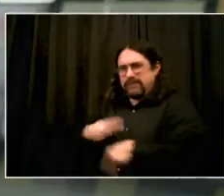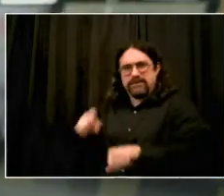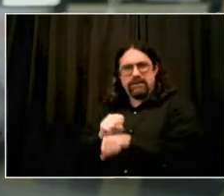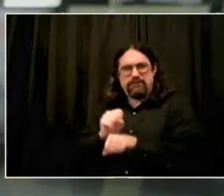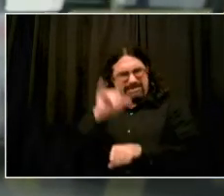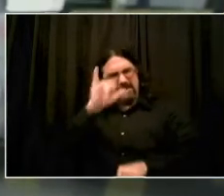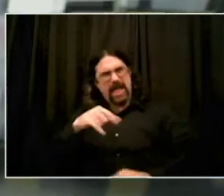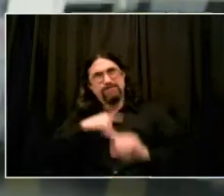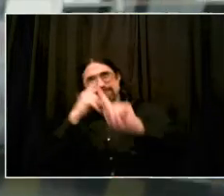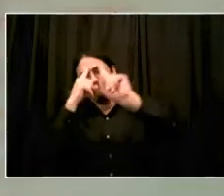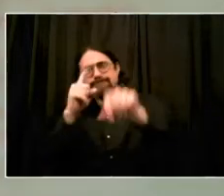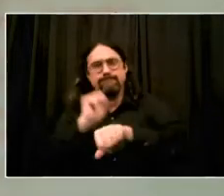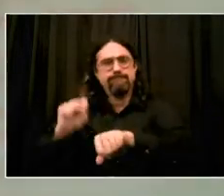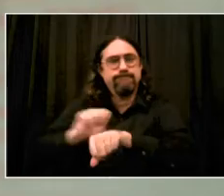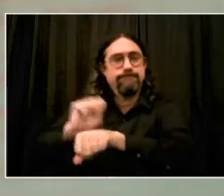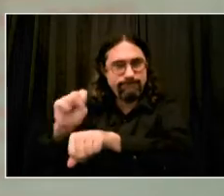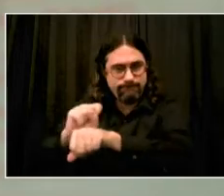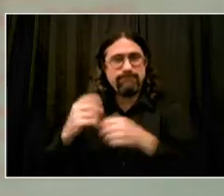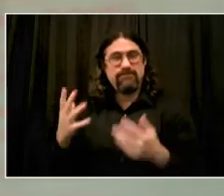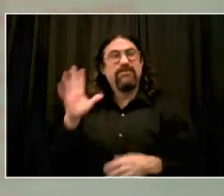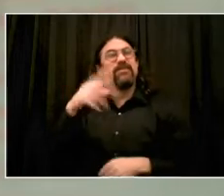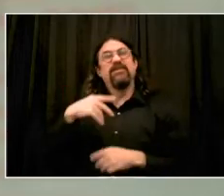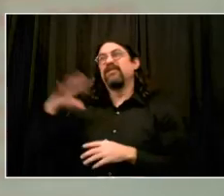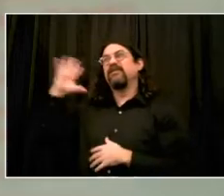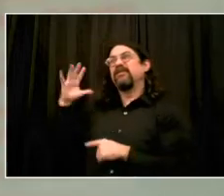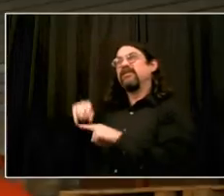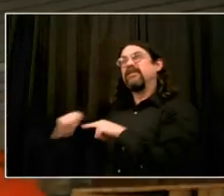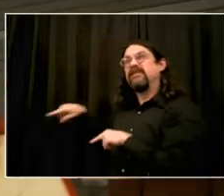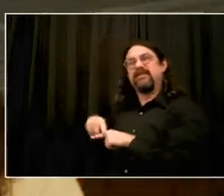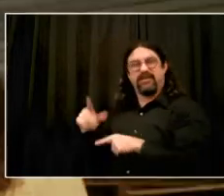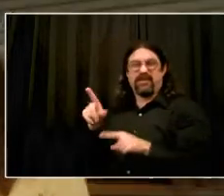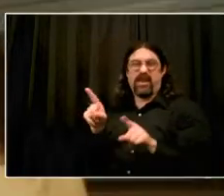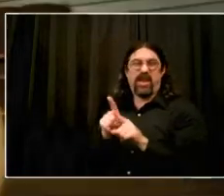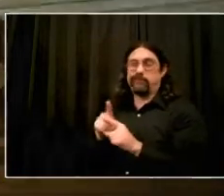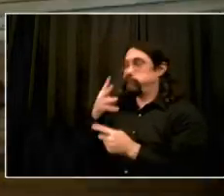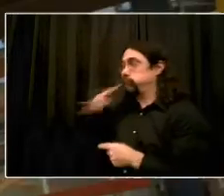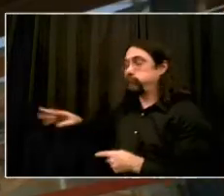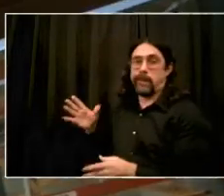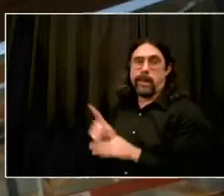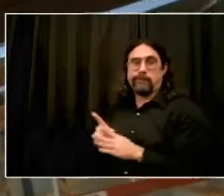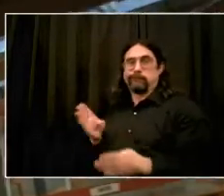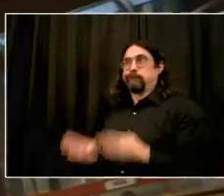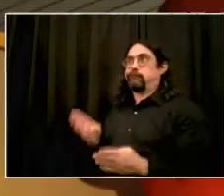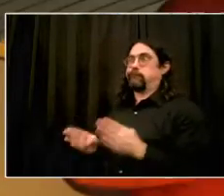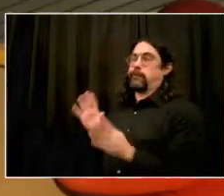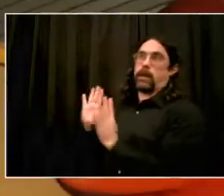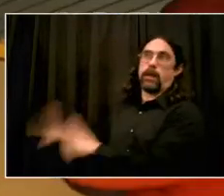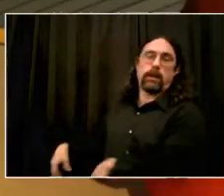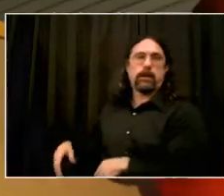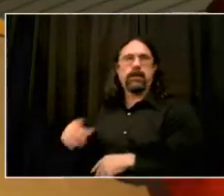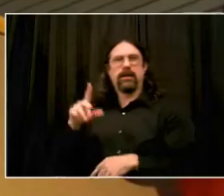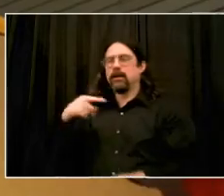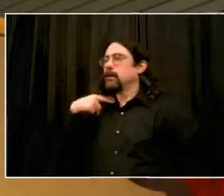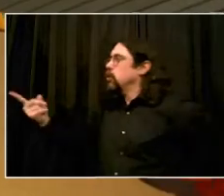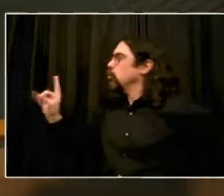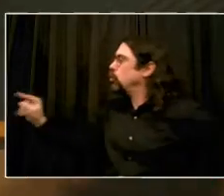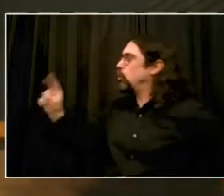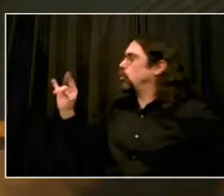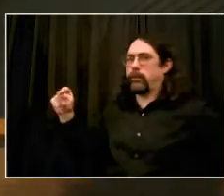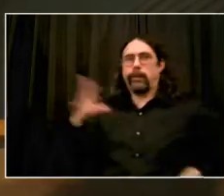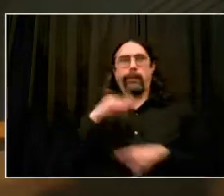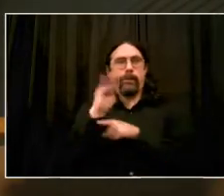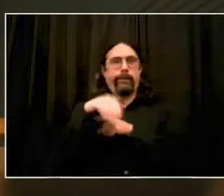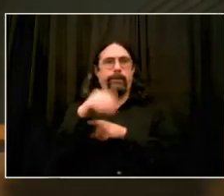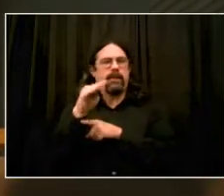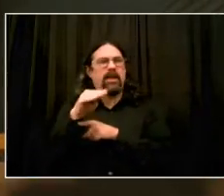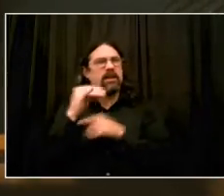mission. Where we came from, they basically are treated like robots. They were told to do, they did it, they didn't have a voice. They're now taking